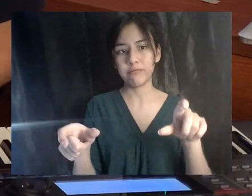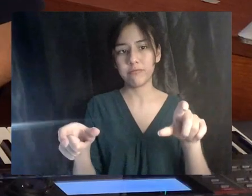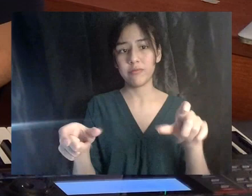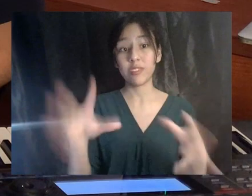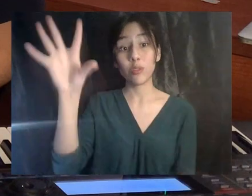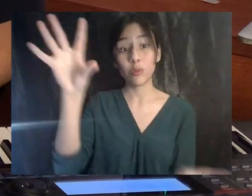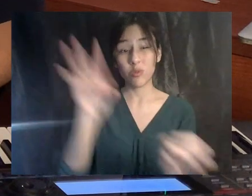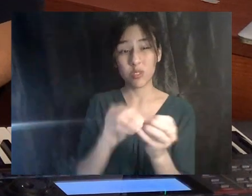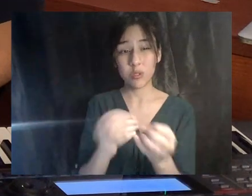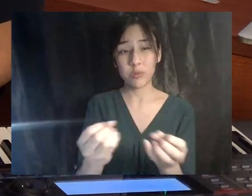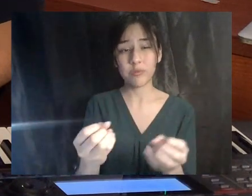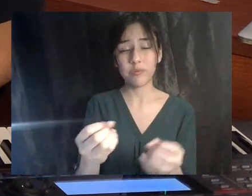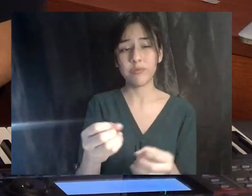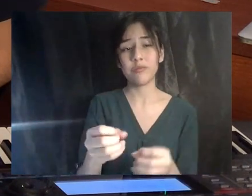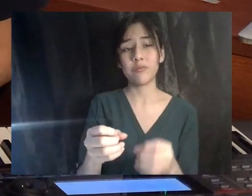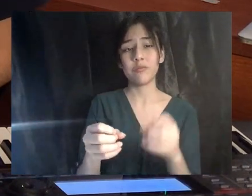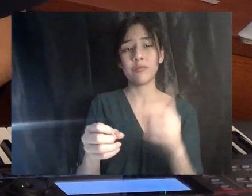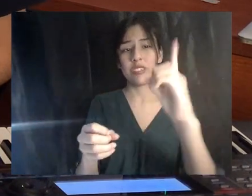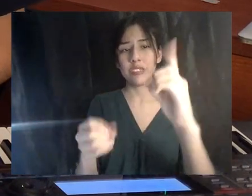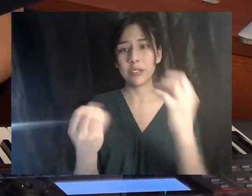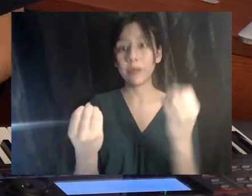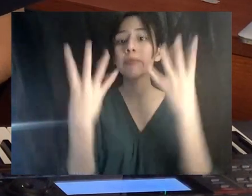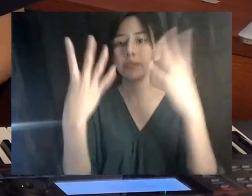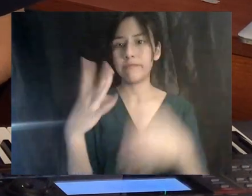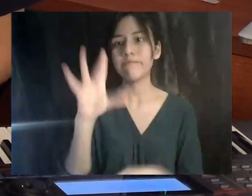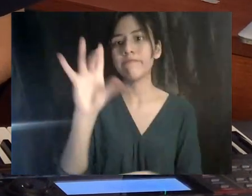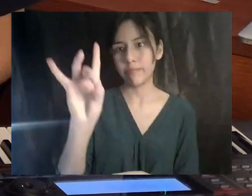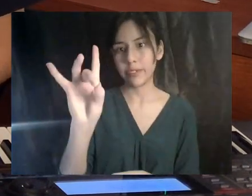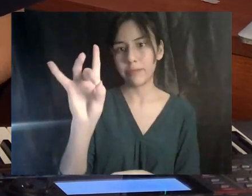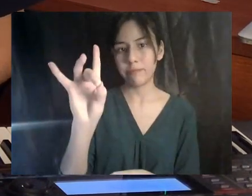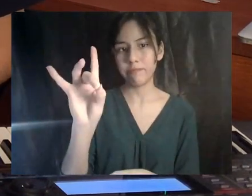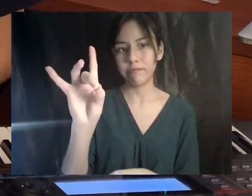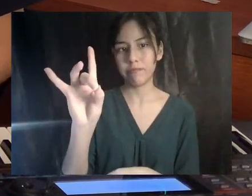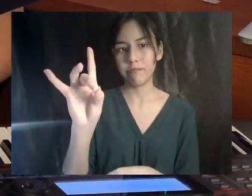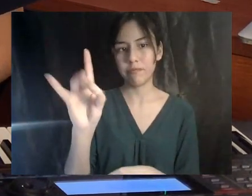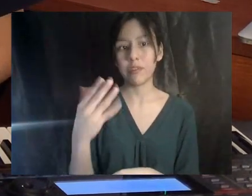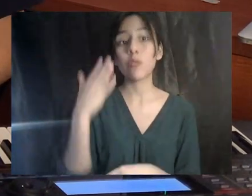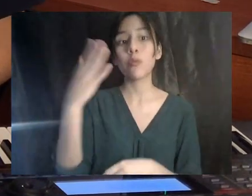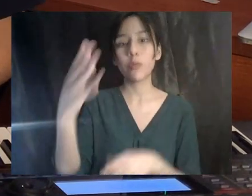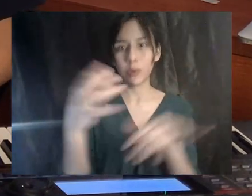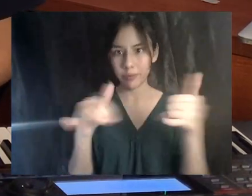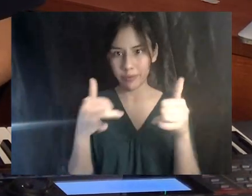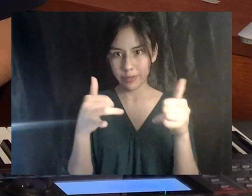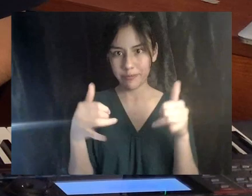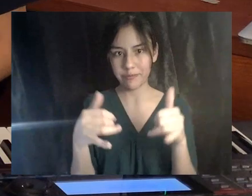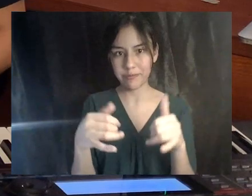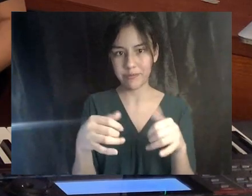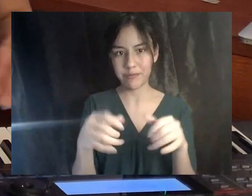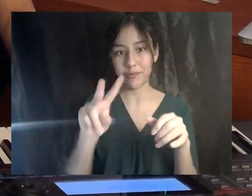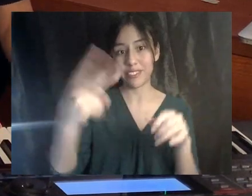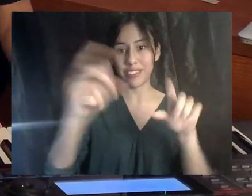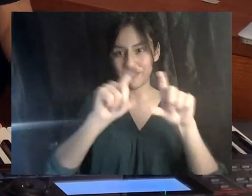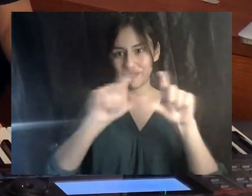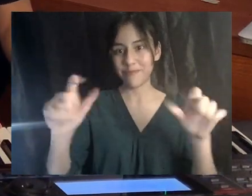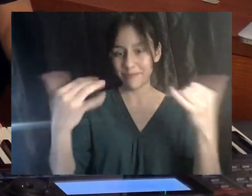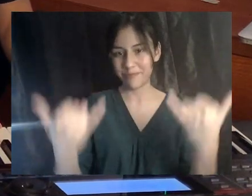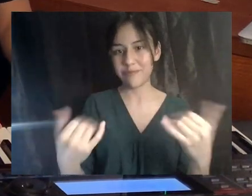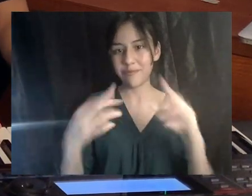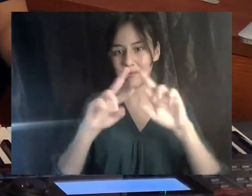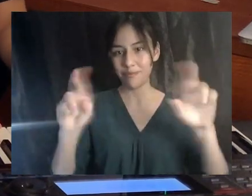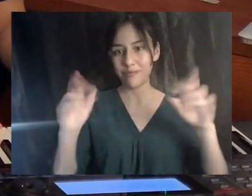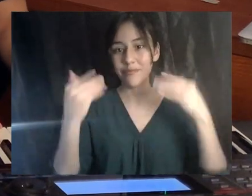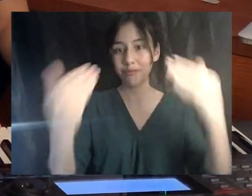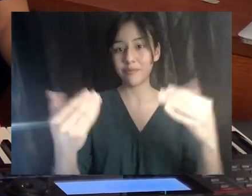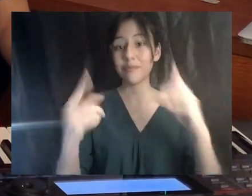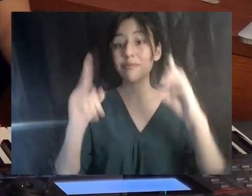of 8 half notes. We're going to go ahead and play the second bar of music now. 1,